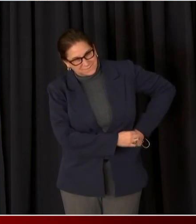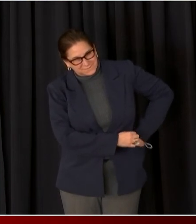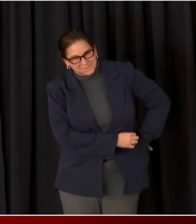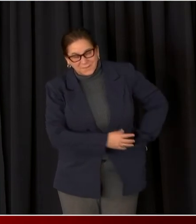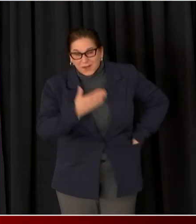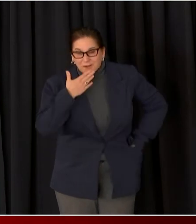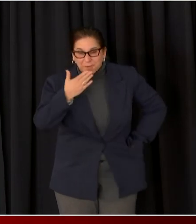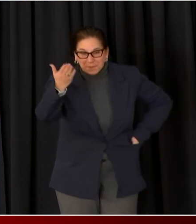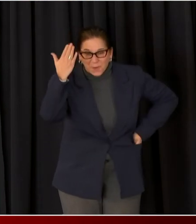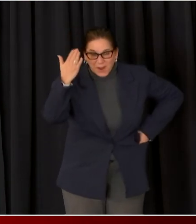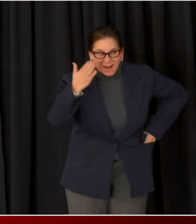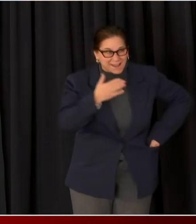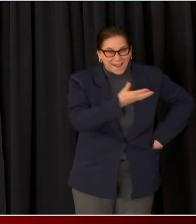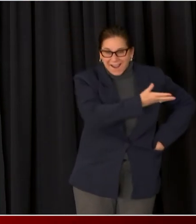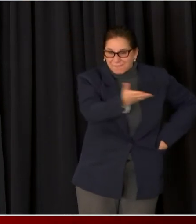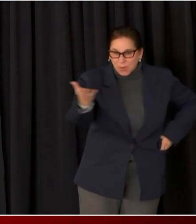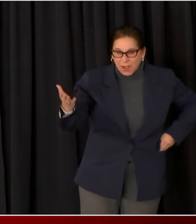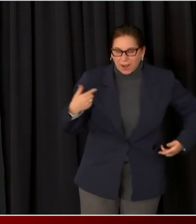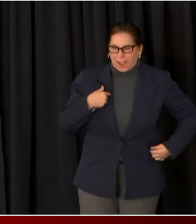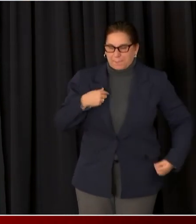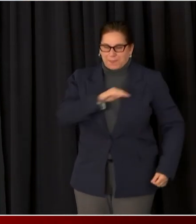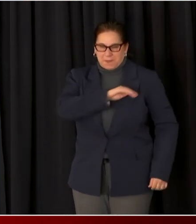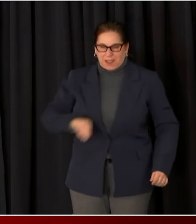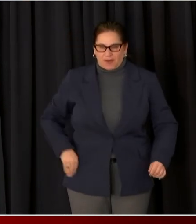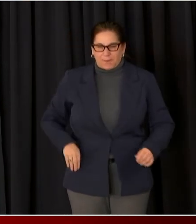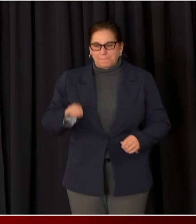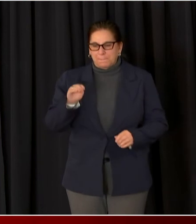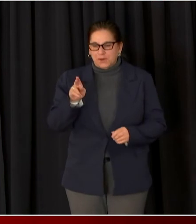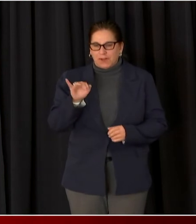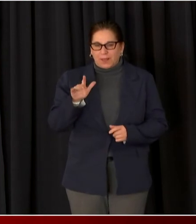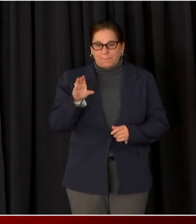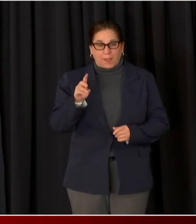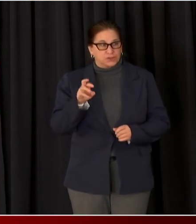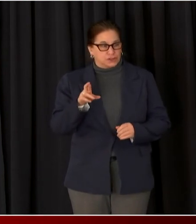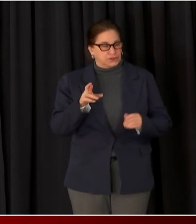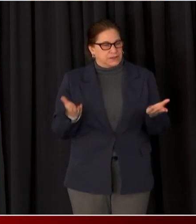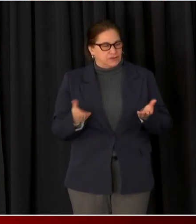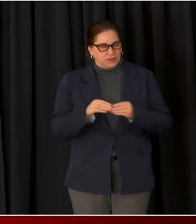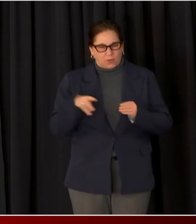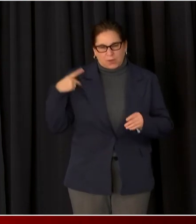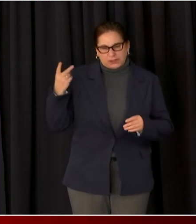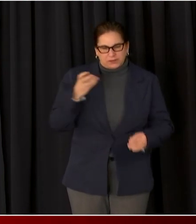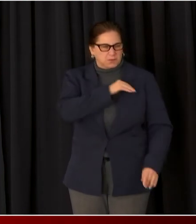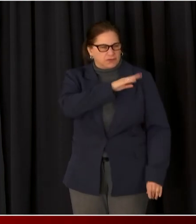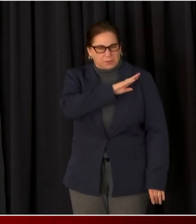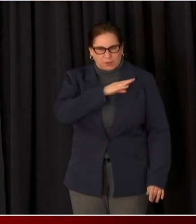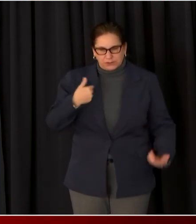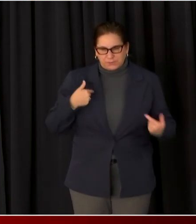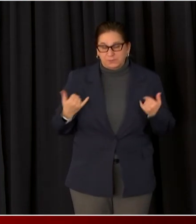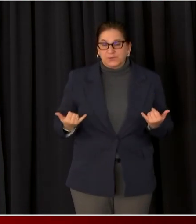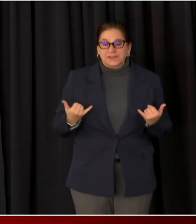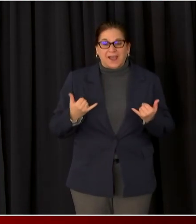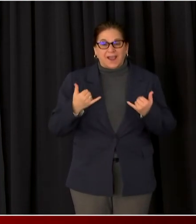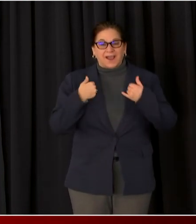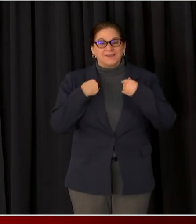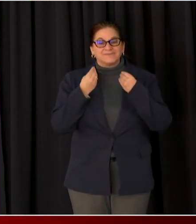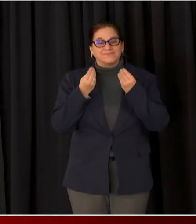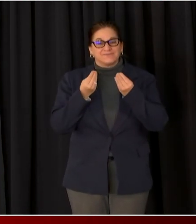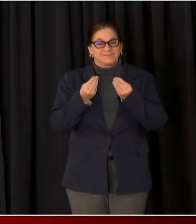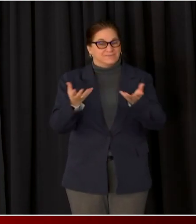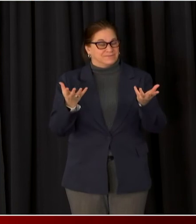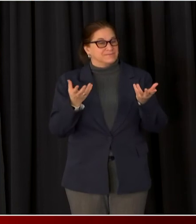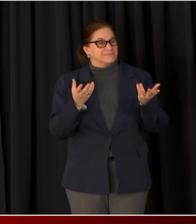Good morning, everyone. I'm Muriel Bowser. I'm the mayor of Washington, D.C. I'm joined today by members of my